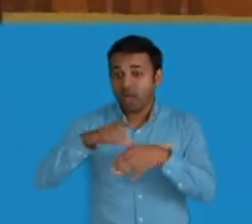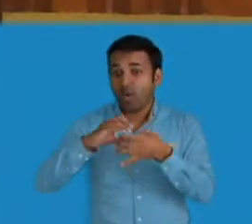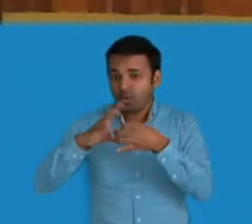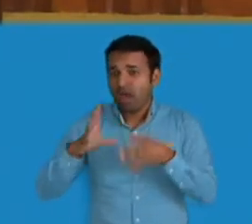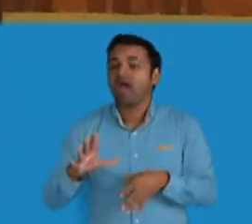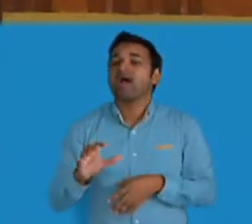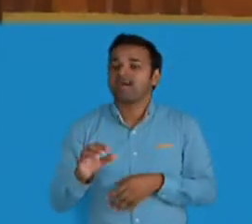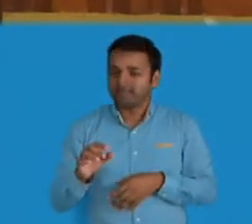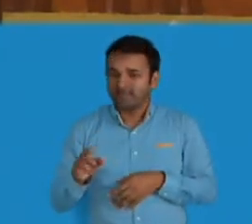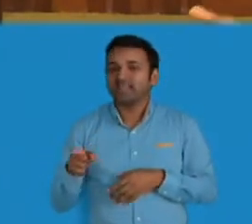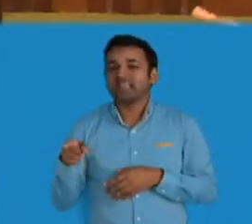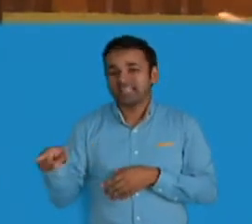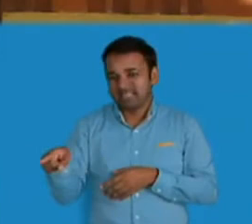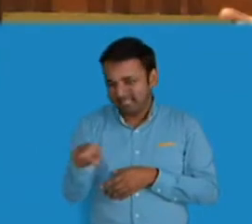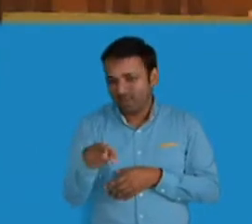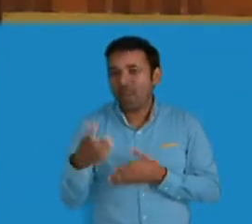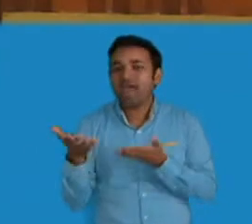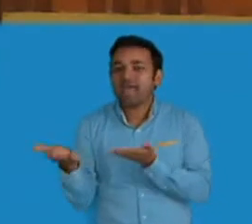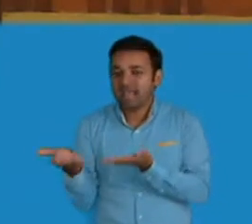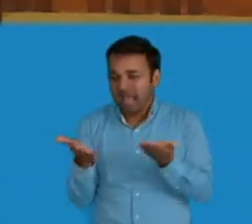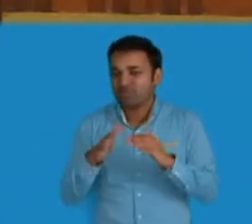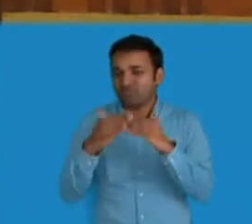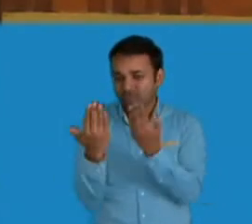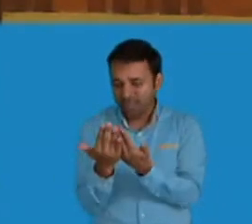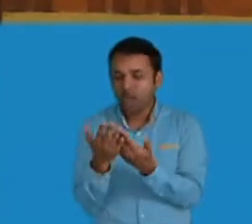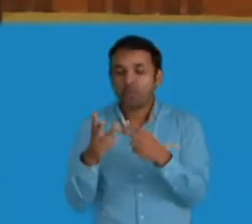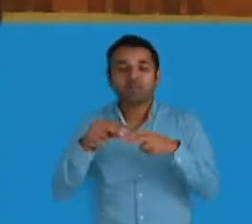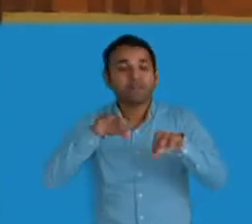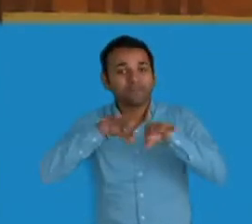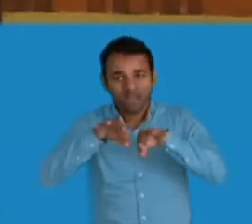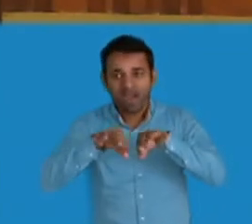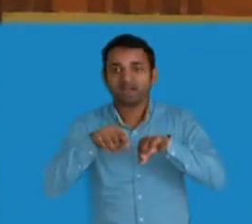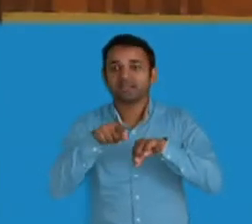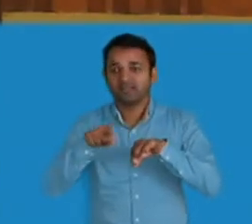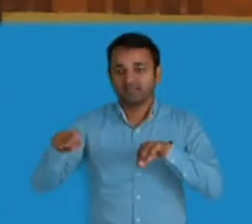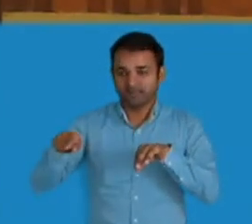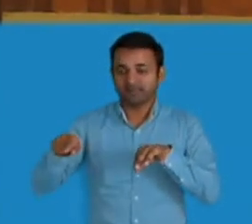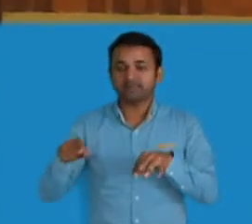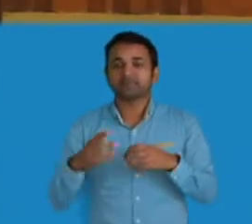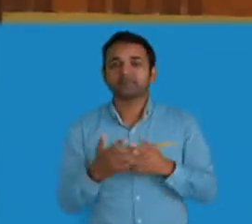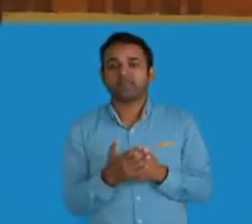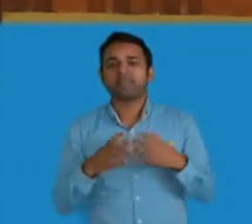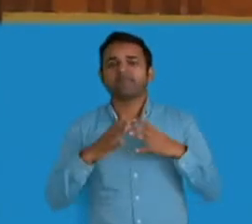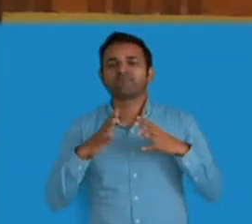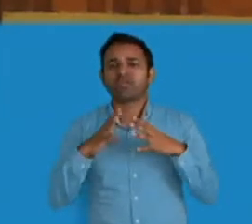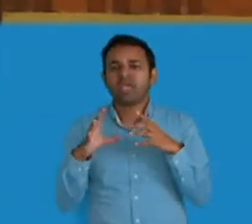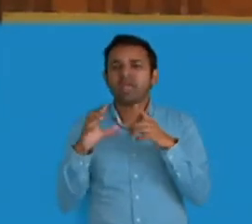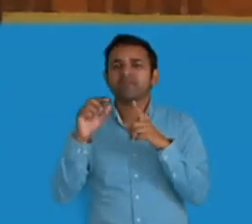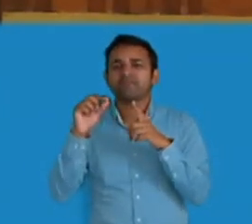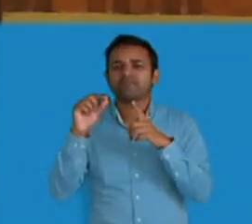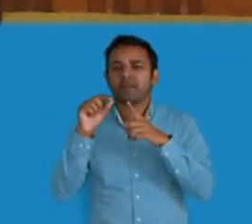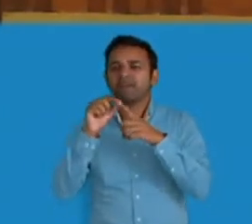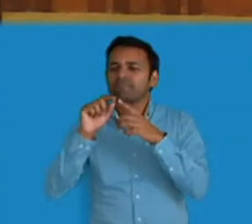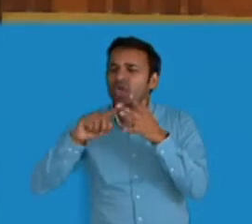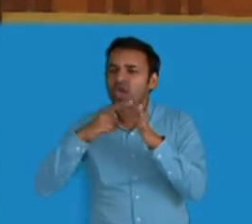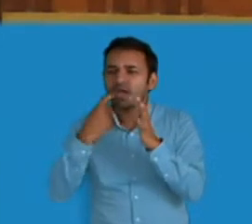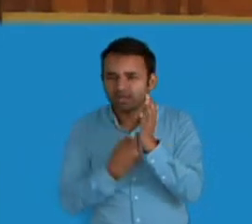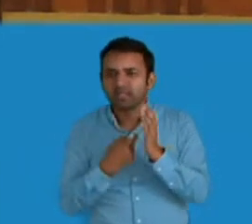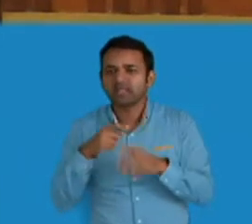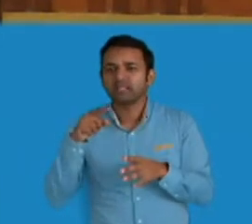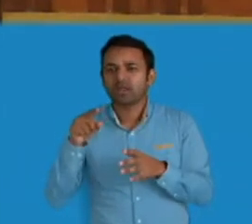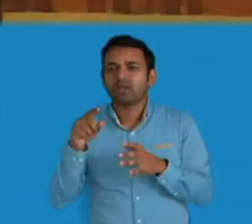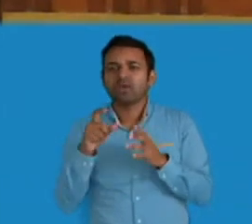those initiatives. In fact, it talks about free, prior, and informed consent of communities and landowners, and I think that is very, very